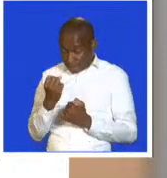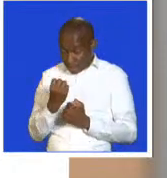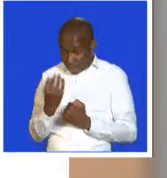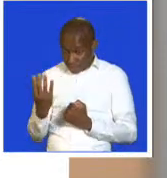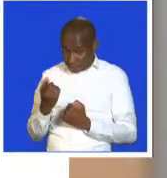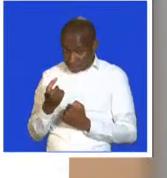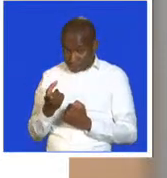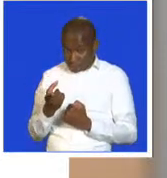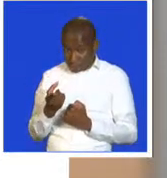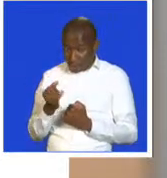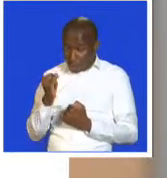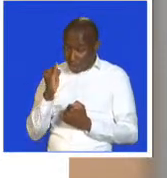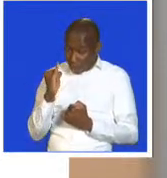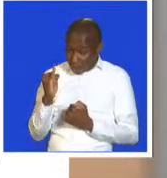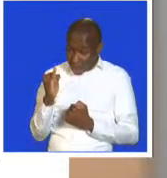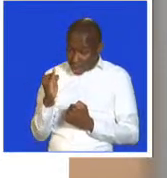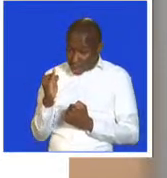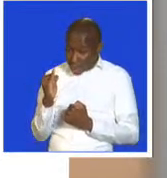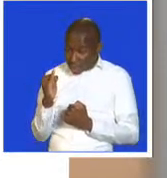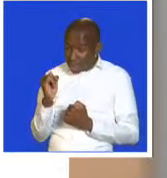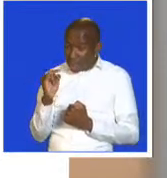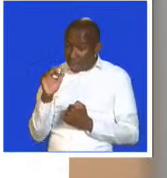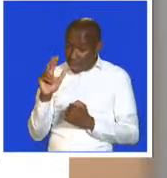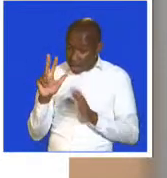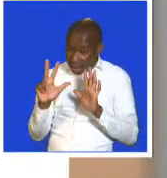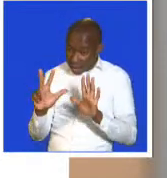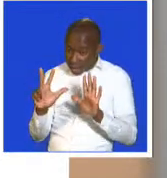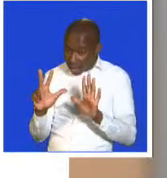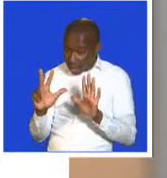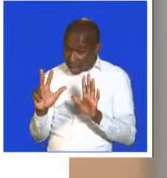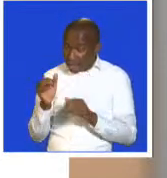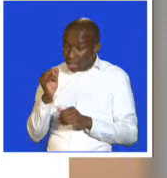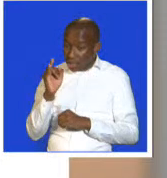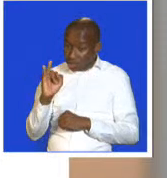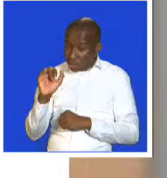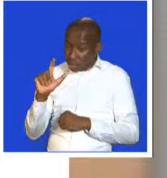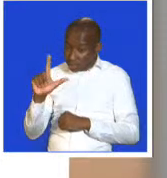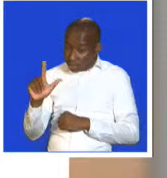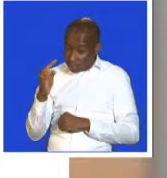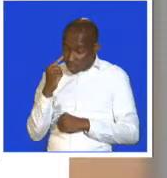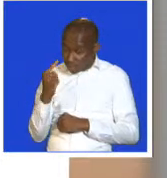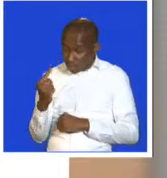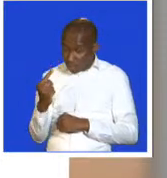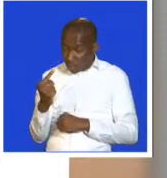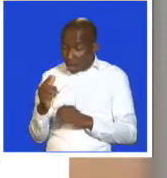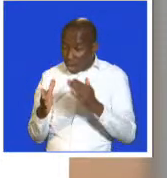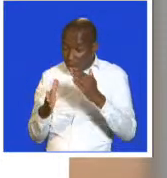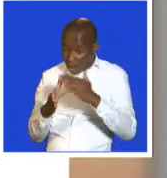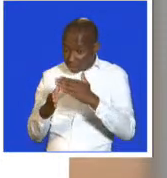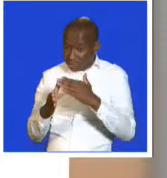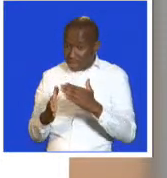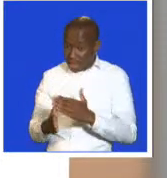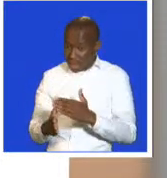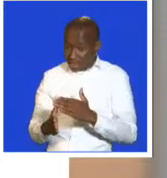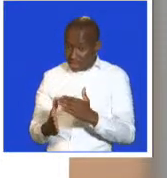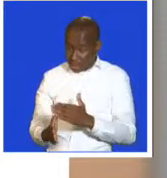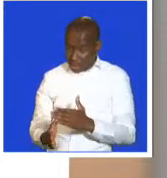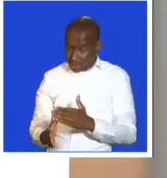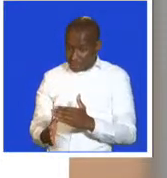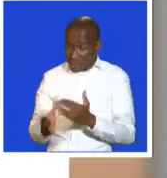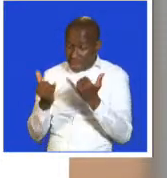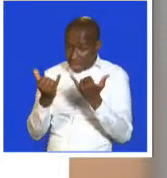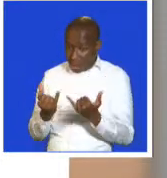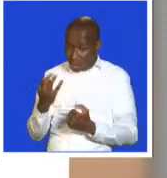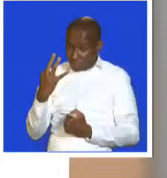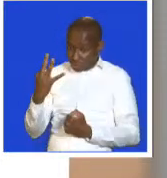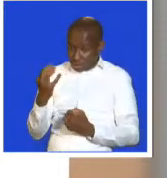now, the 1, the 8, and the 27, which are our answers. These 3